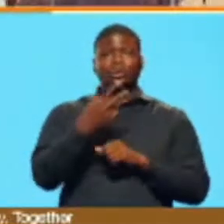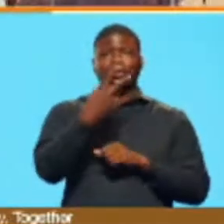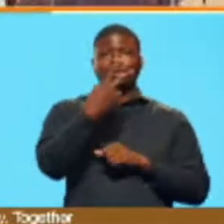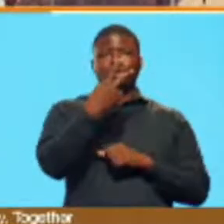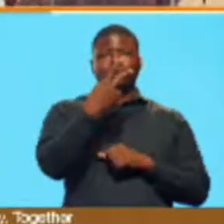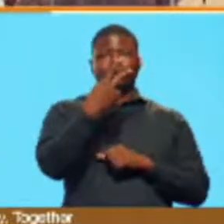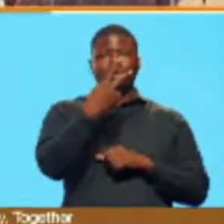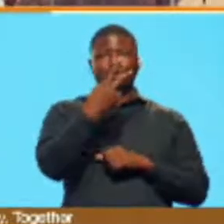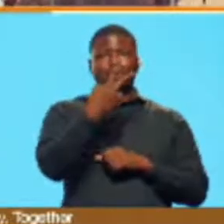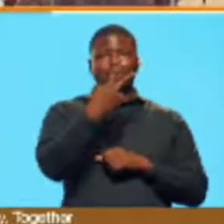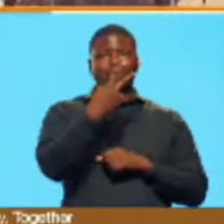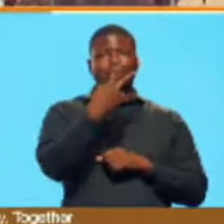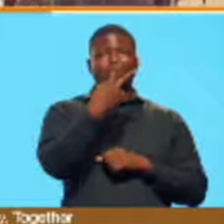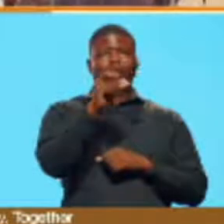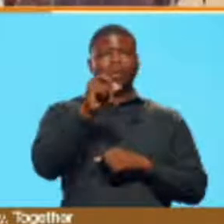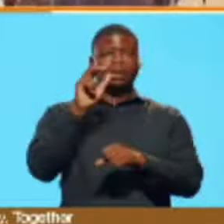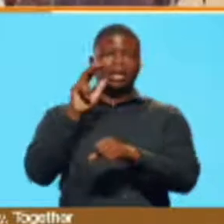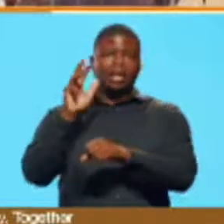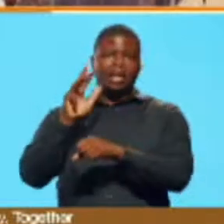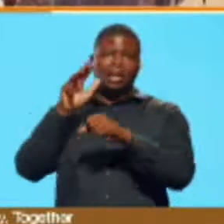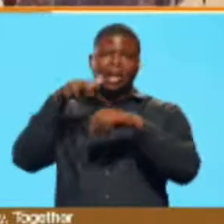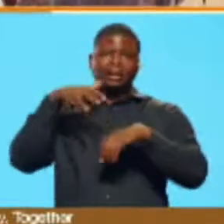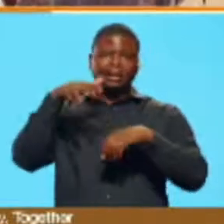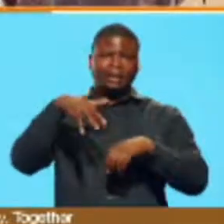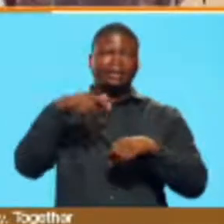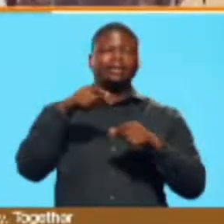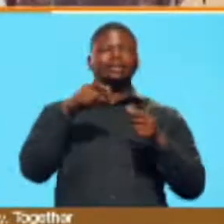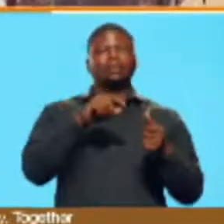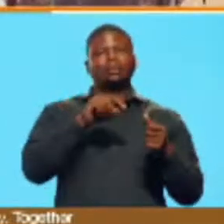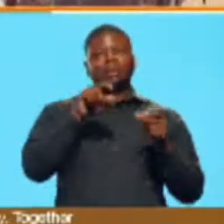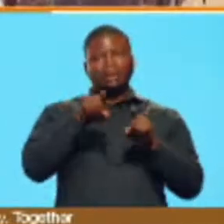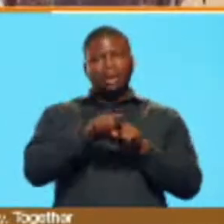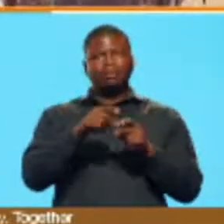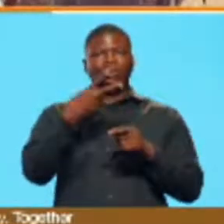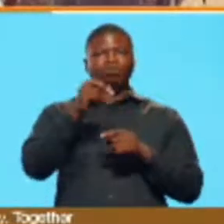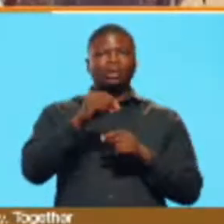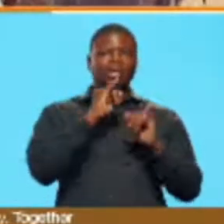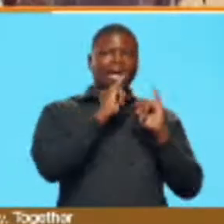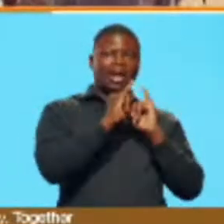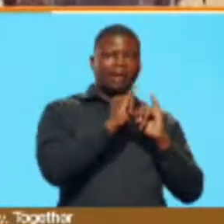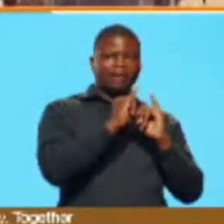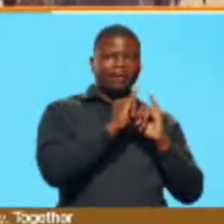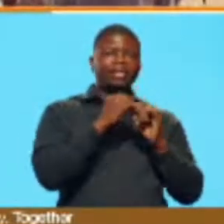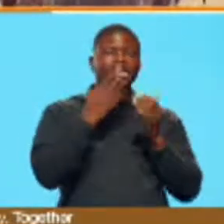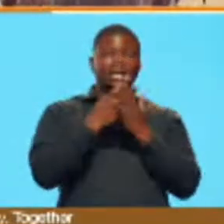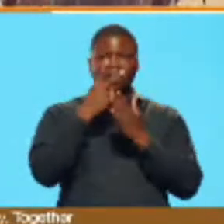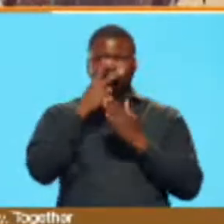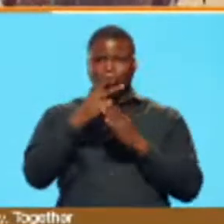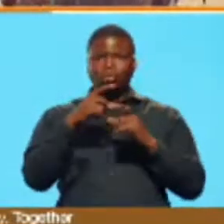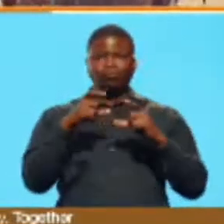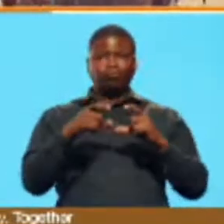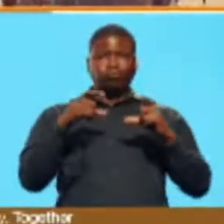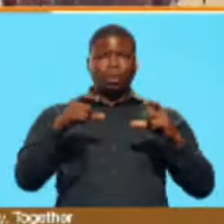2019 and 2011, demographic transition is already showing